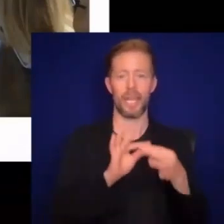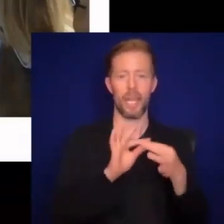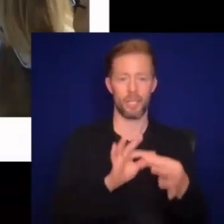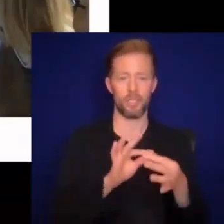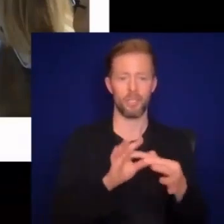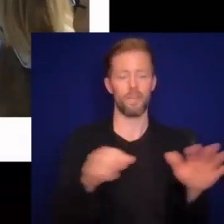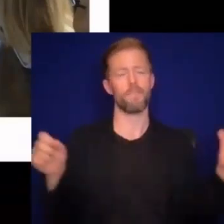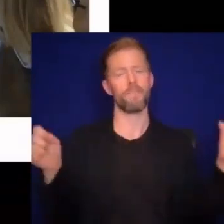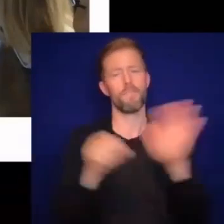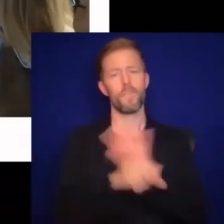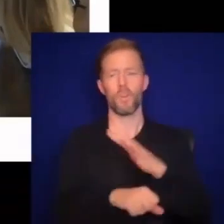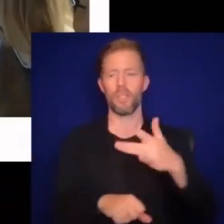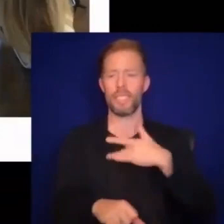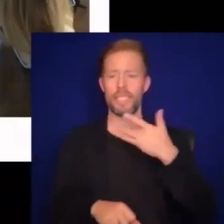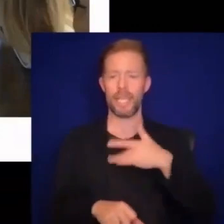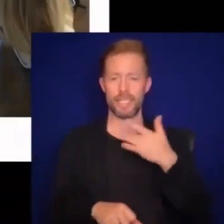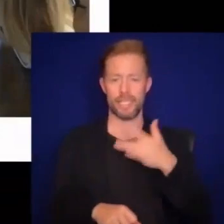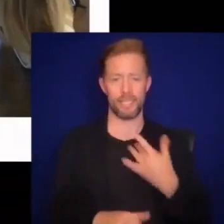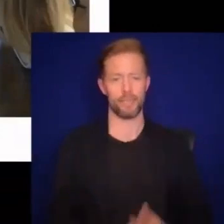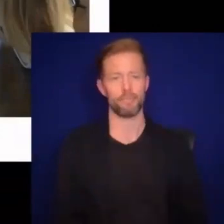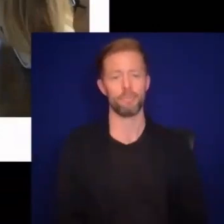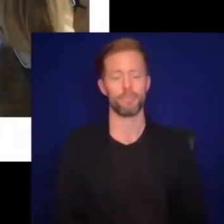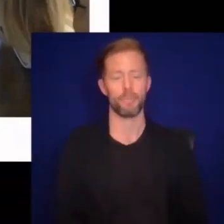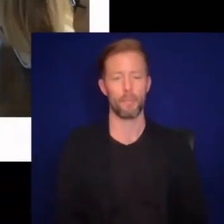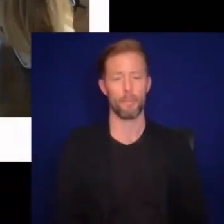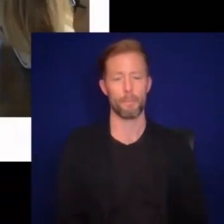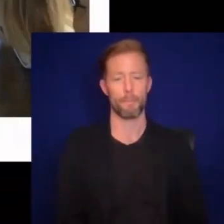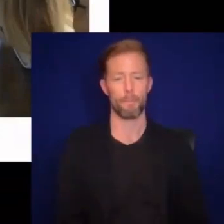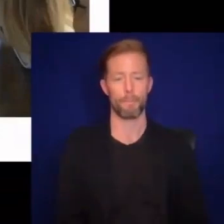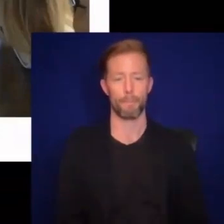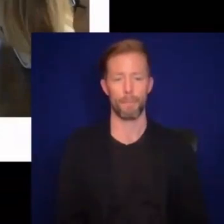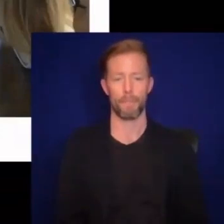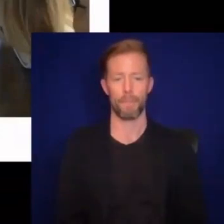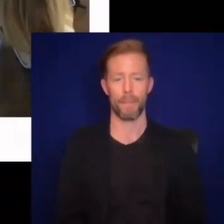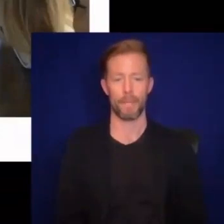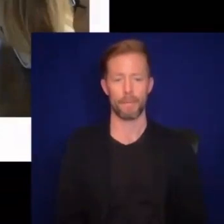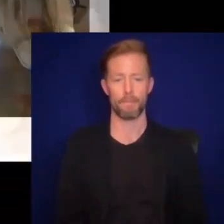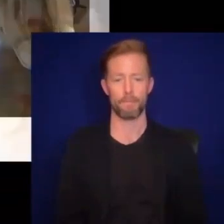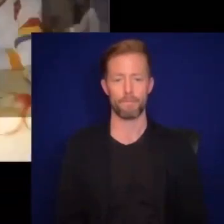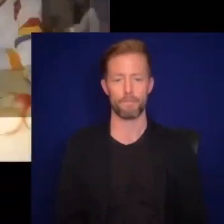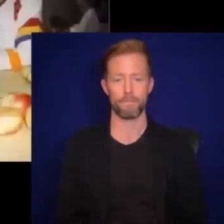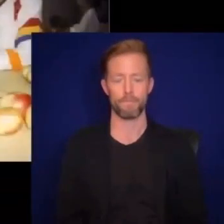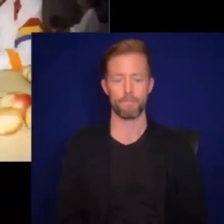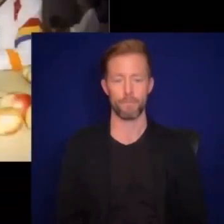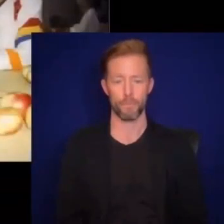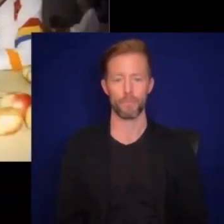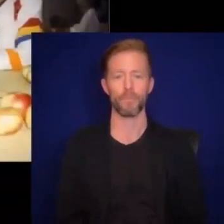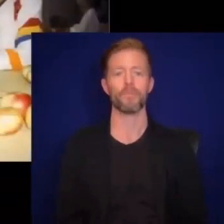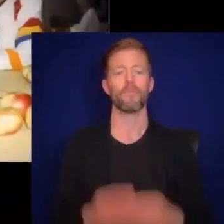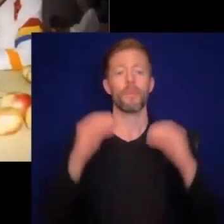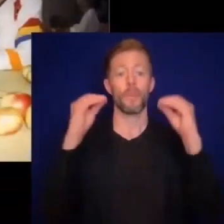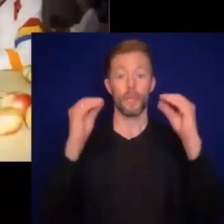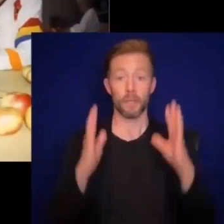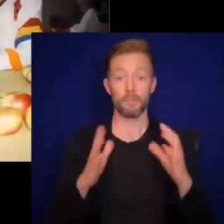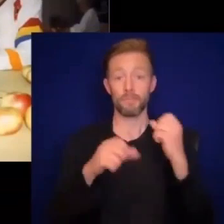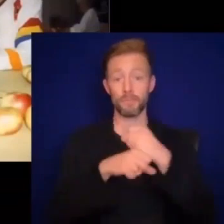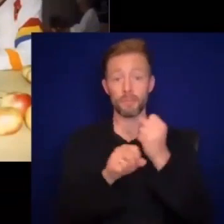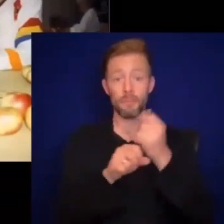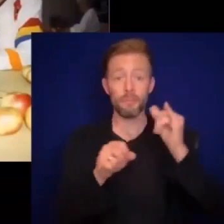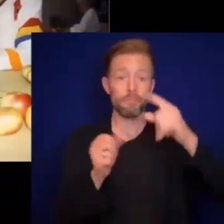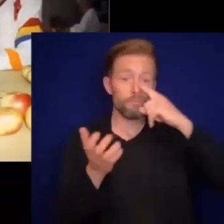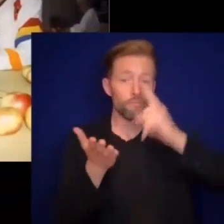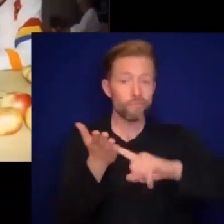that engage of the full senses. And so the teachers create these investigations,